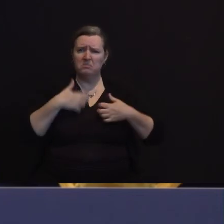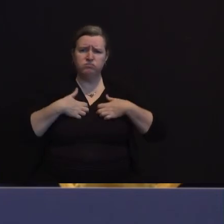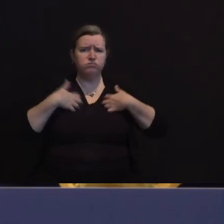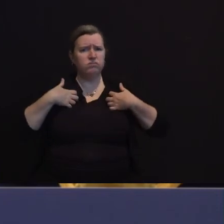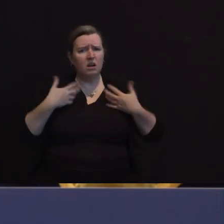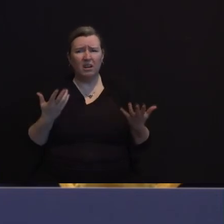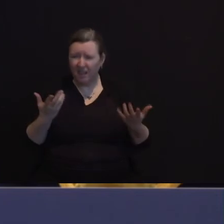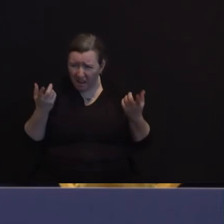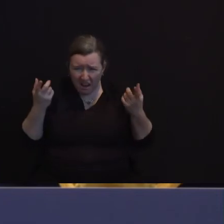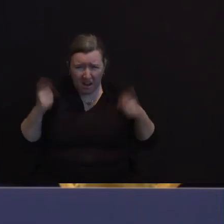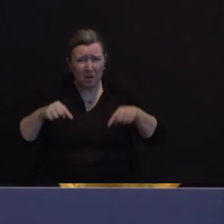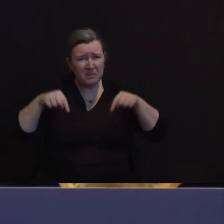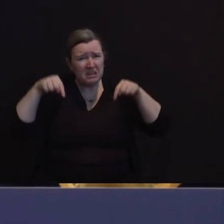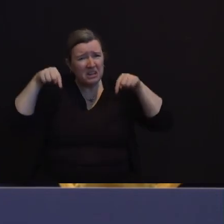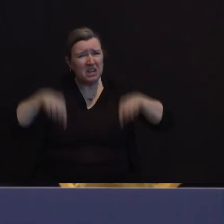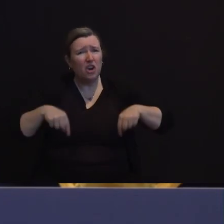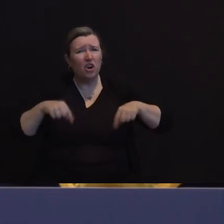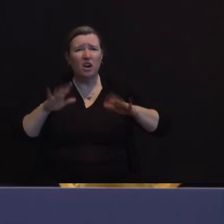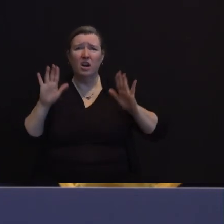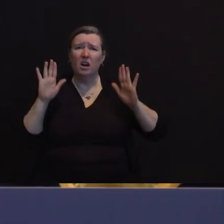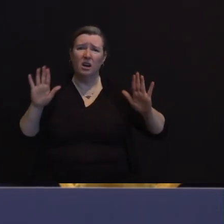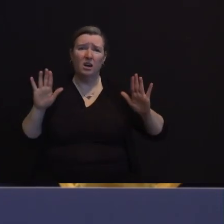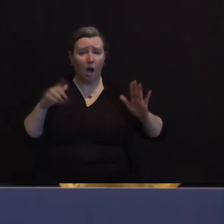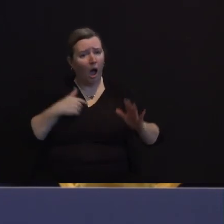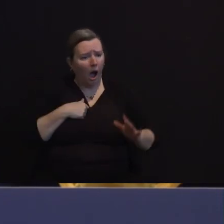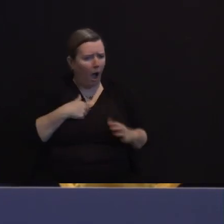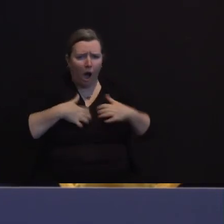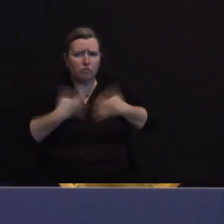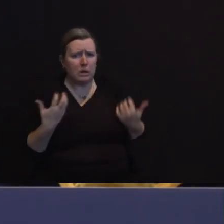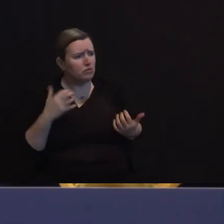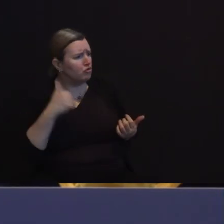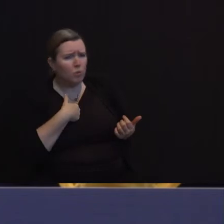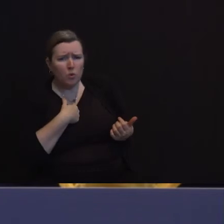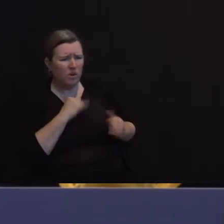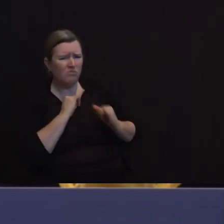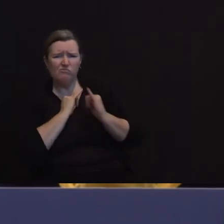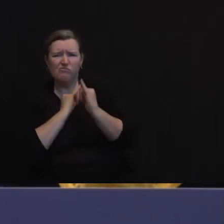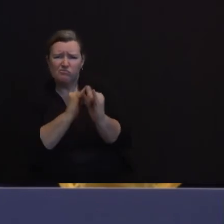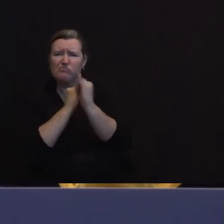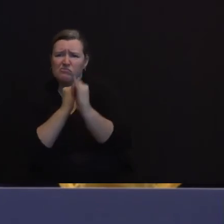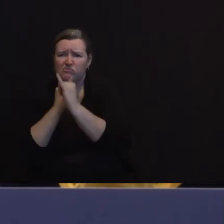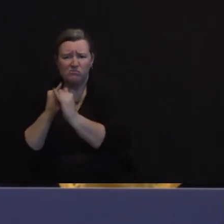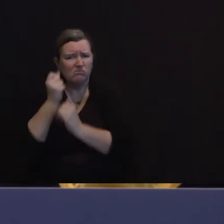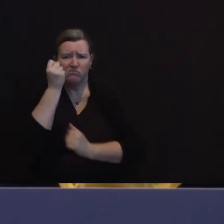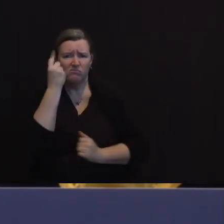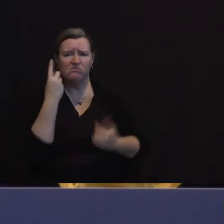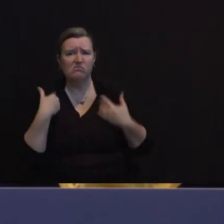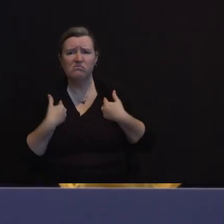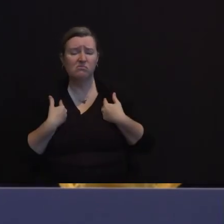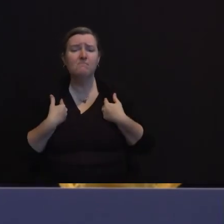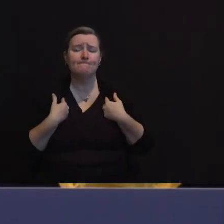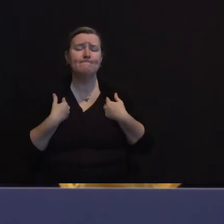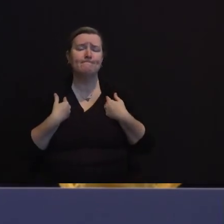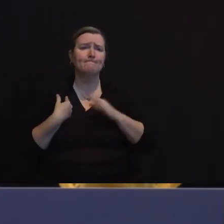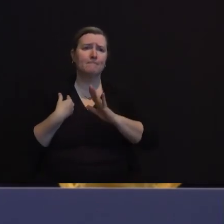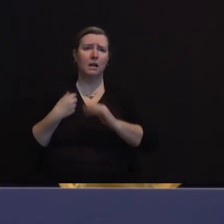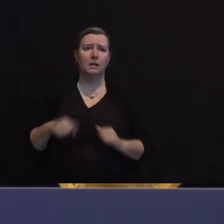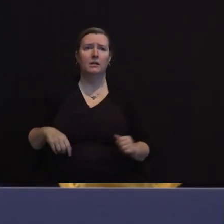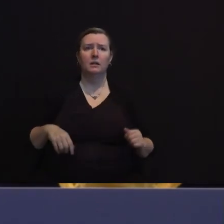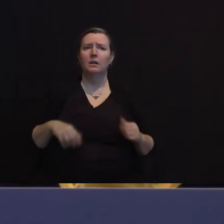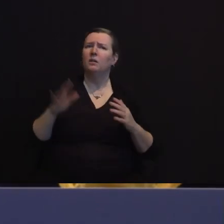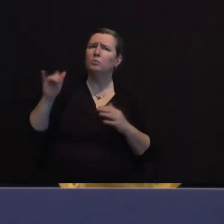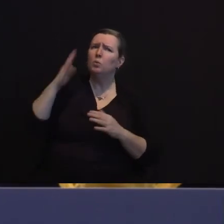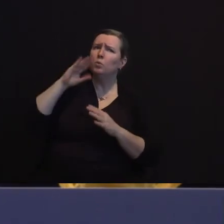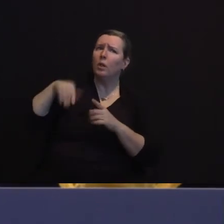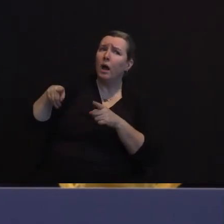That includes me. Okay. Second question. I believe, Governor, you're also aware that some counties have